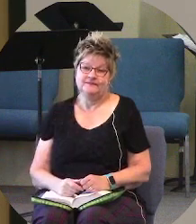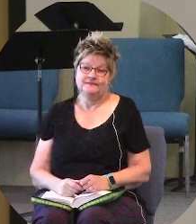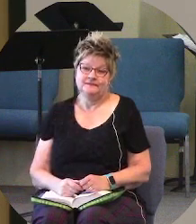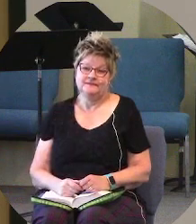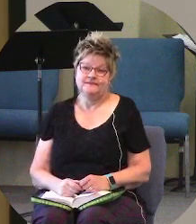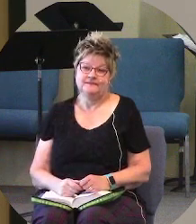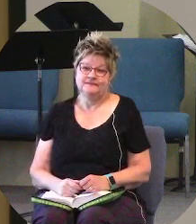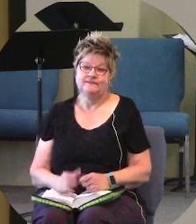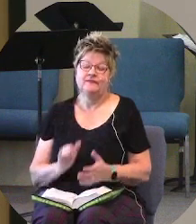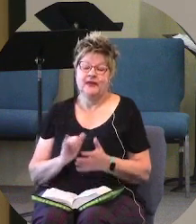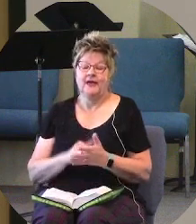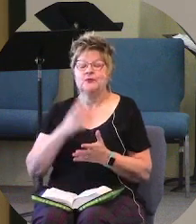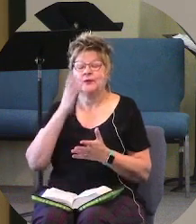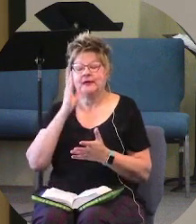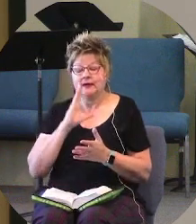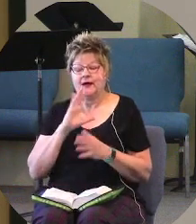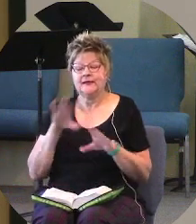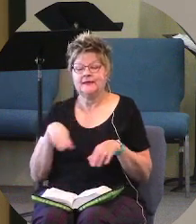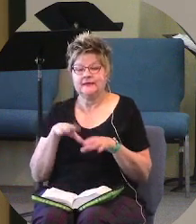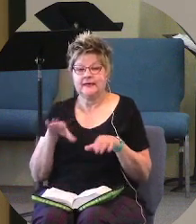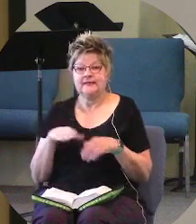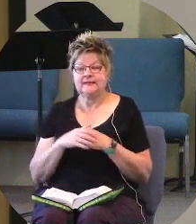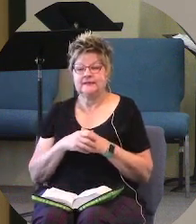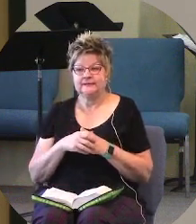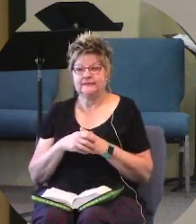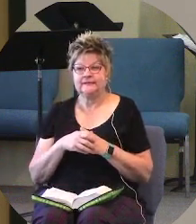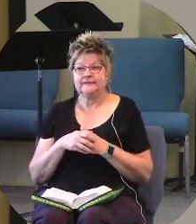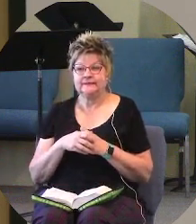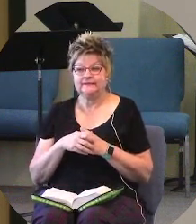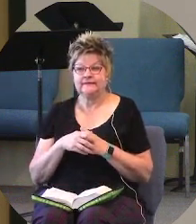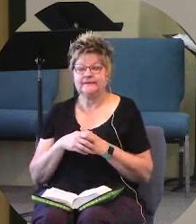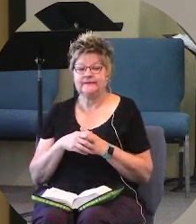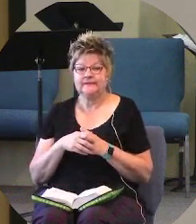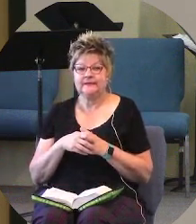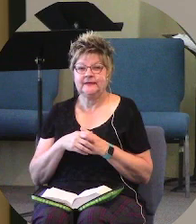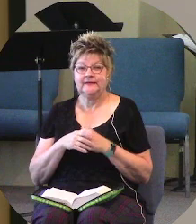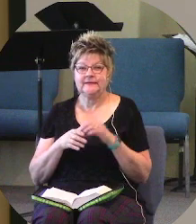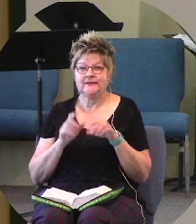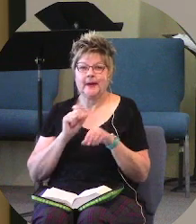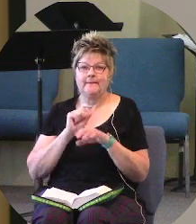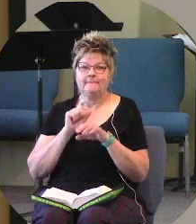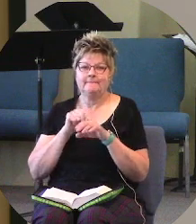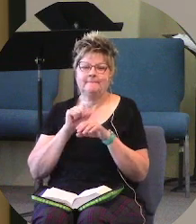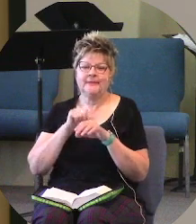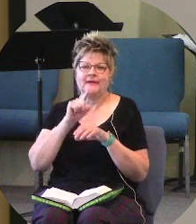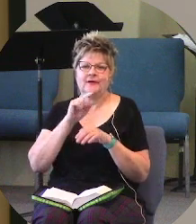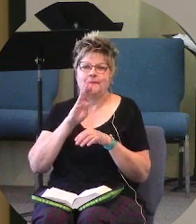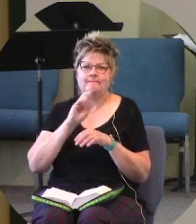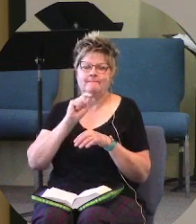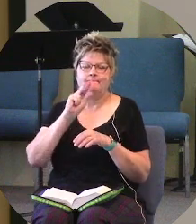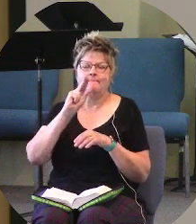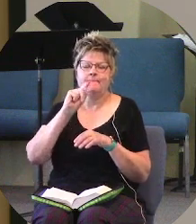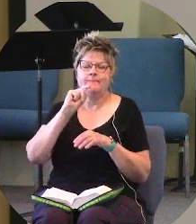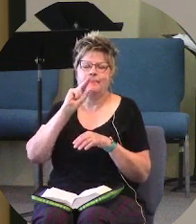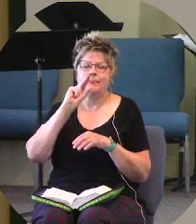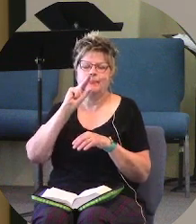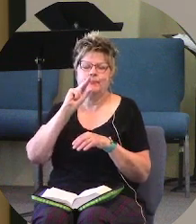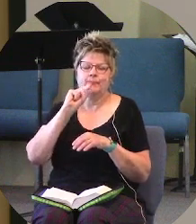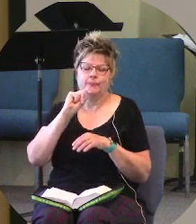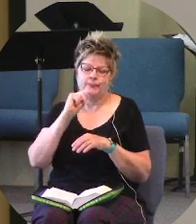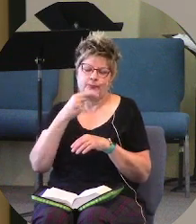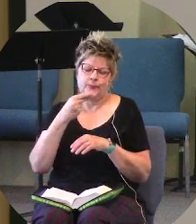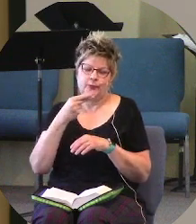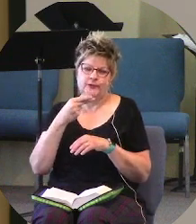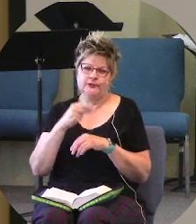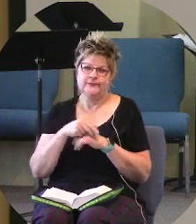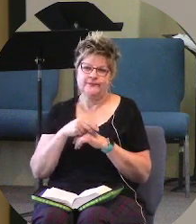But see, that's what God does. He says, Butch, and I'm going to pick on Butch for just a second. I'm not just choosing. Butch, I